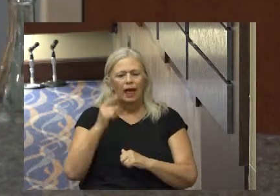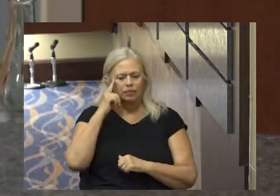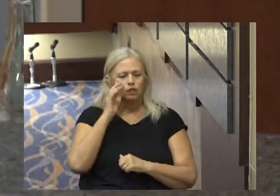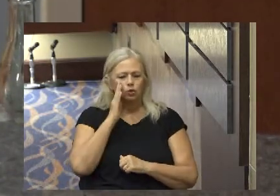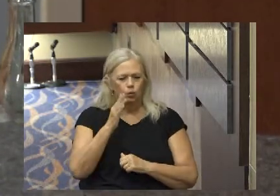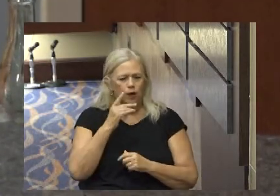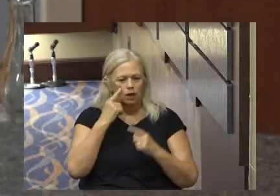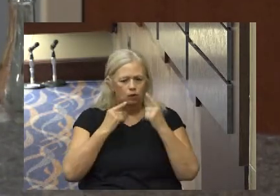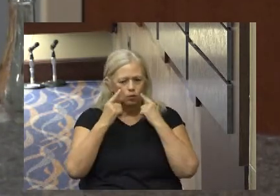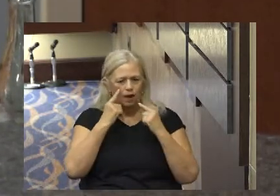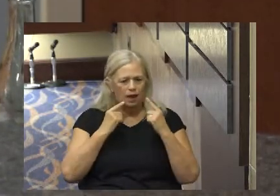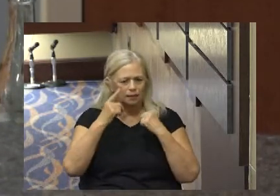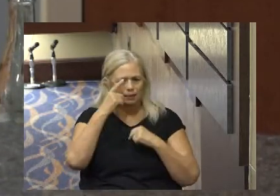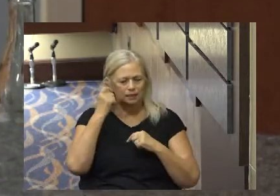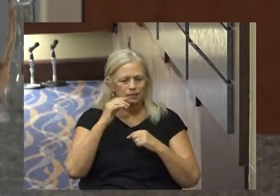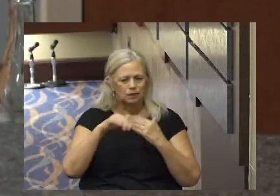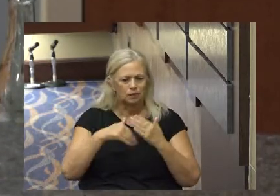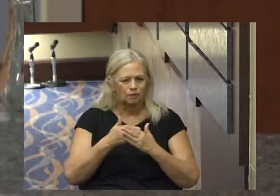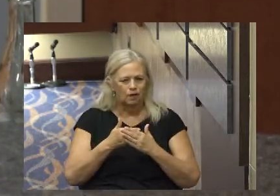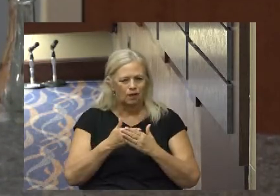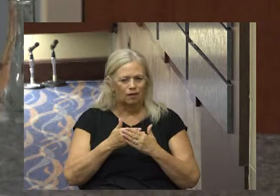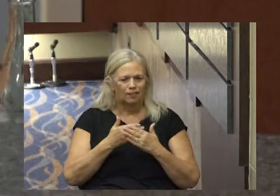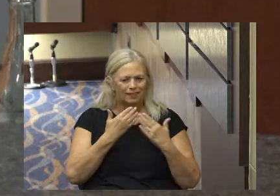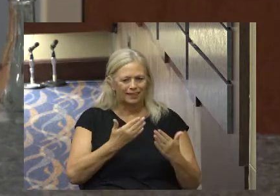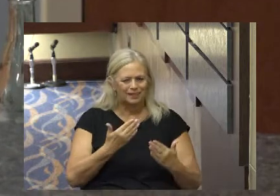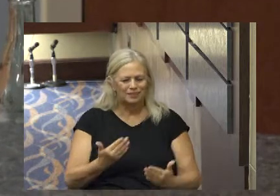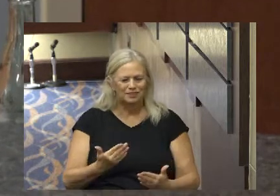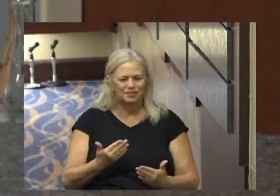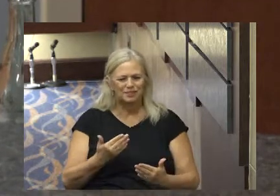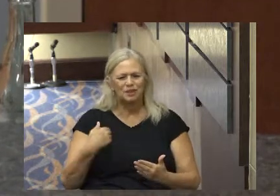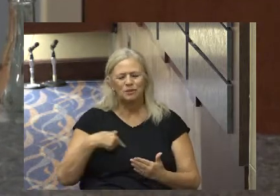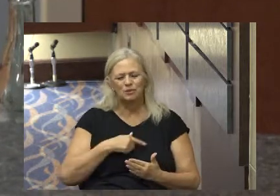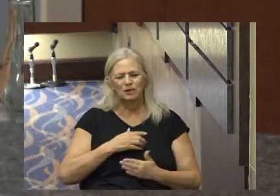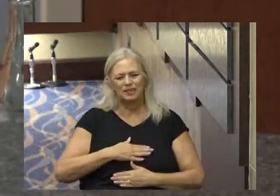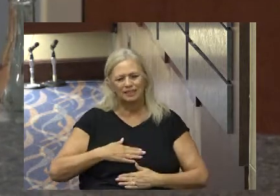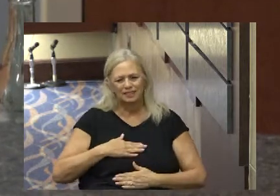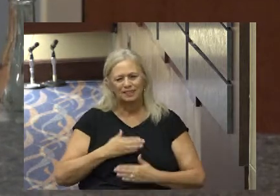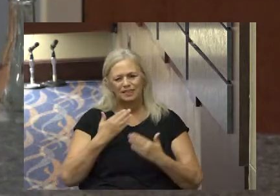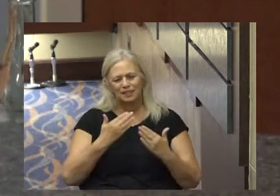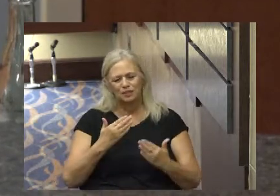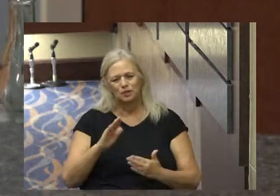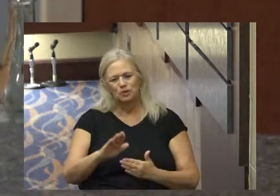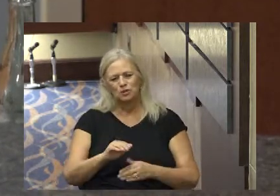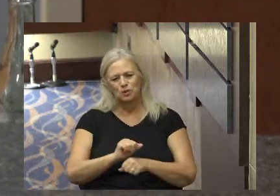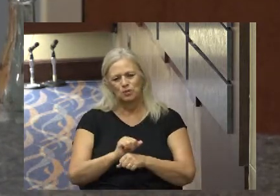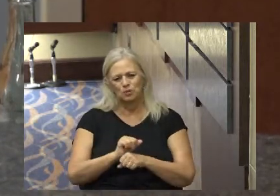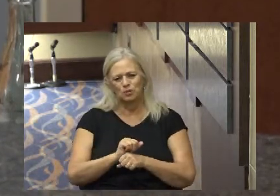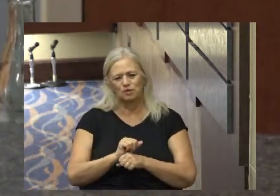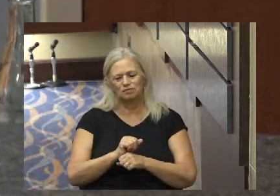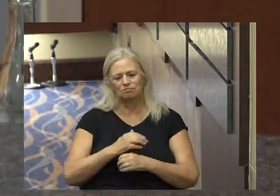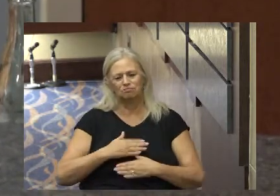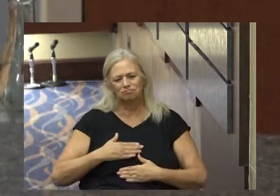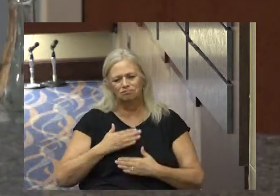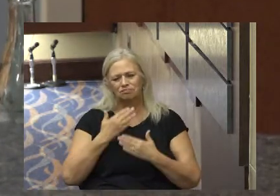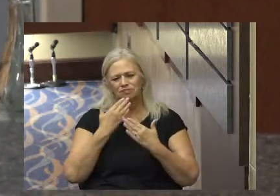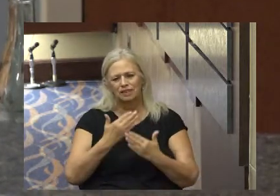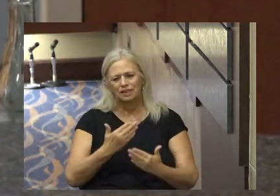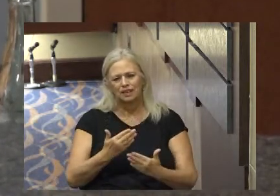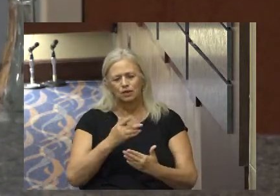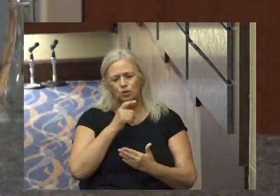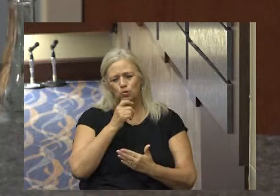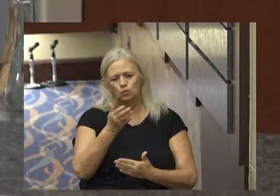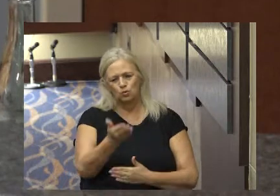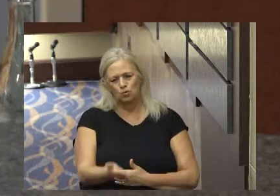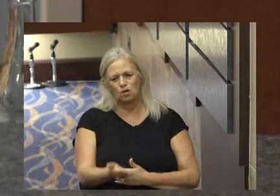later, but we appreciate your work, and we appreciate who you are. We appreciate that you